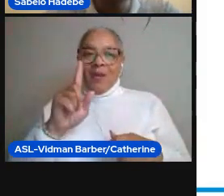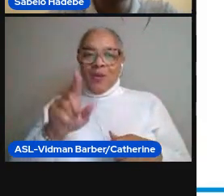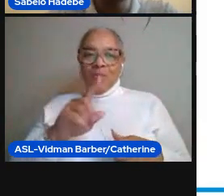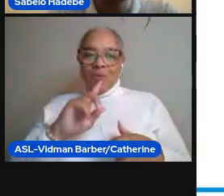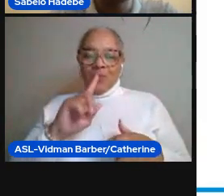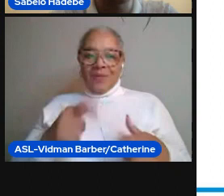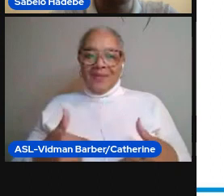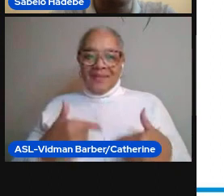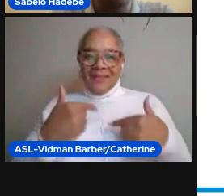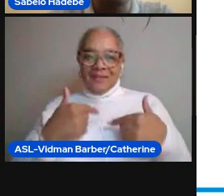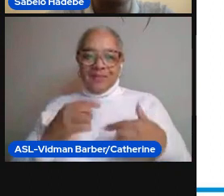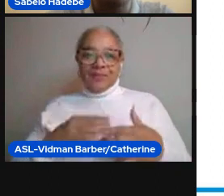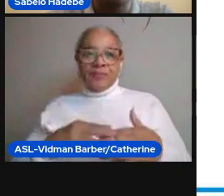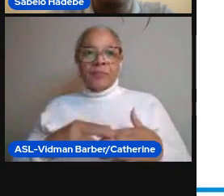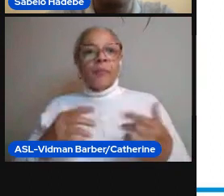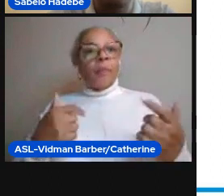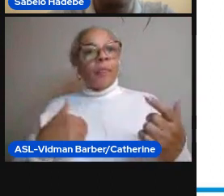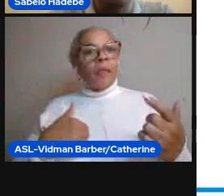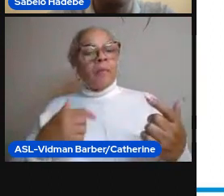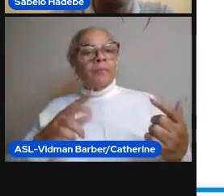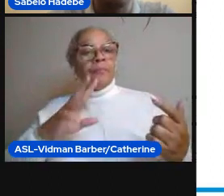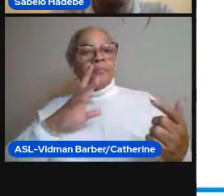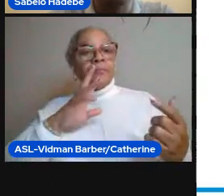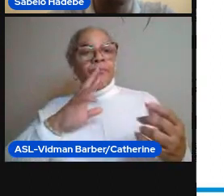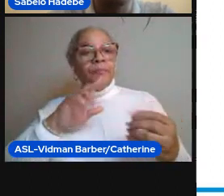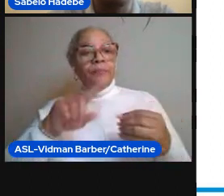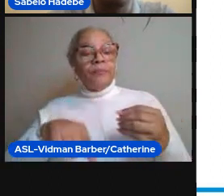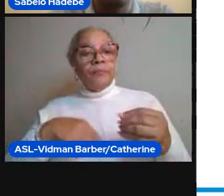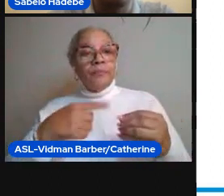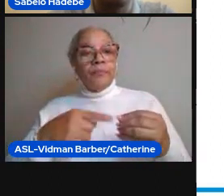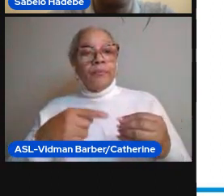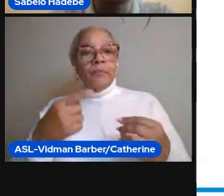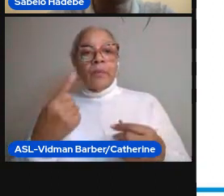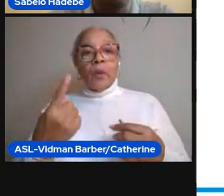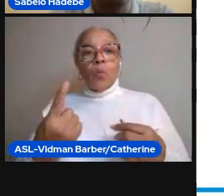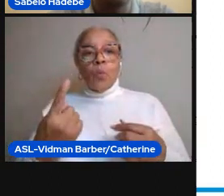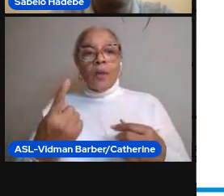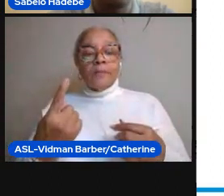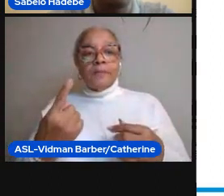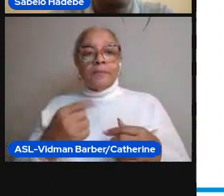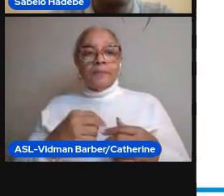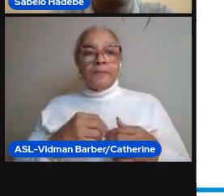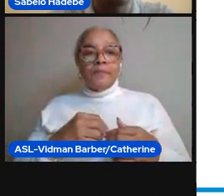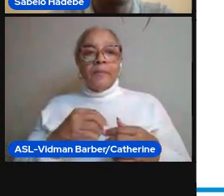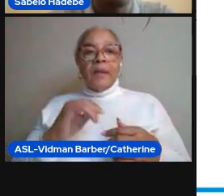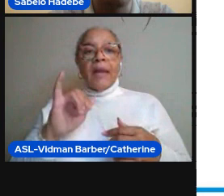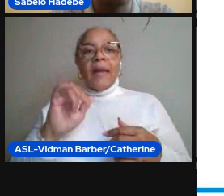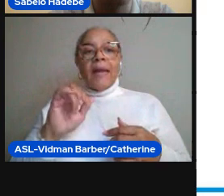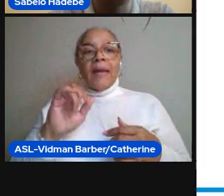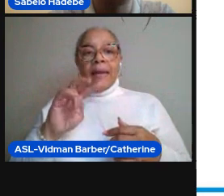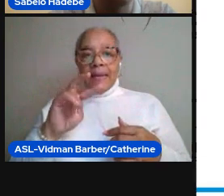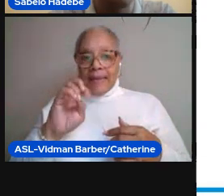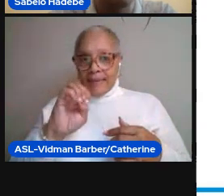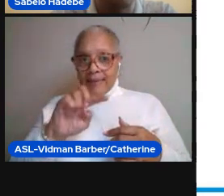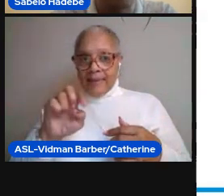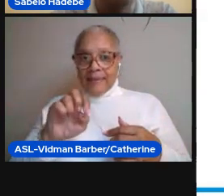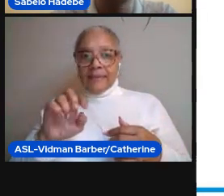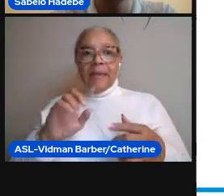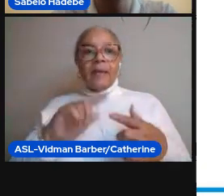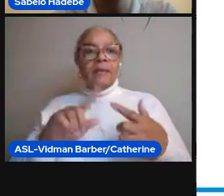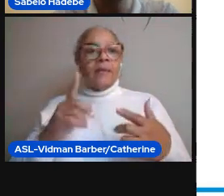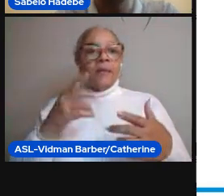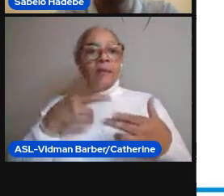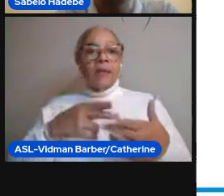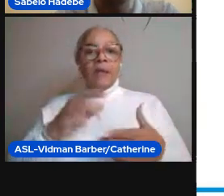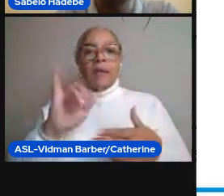So I'm going to talk about one of the enzymes. It's called interleukin-4-induced gene 1.